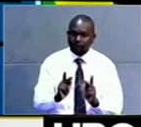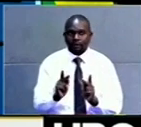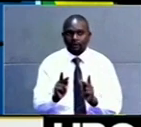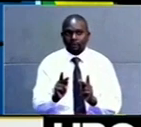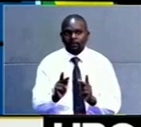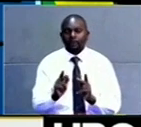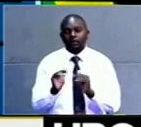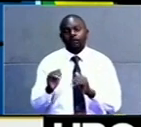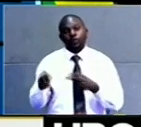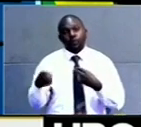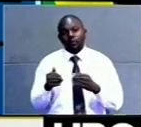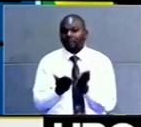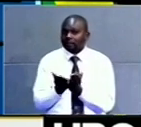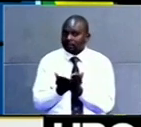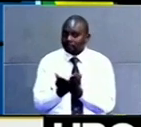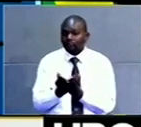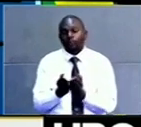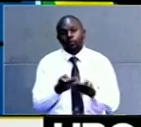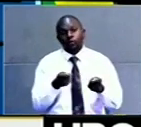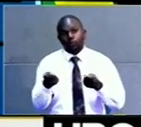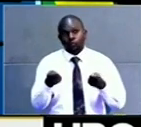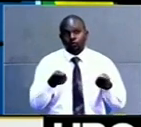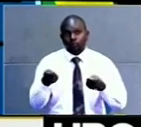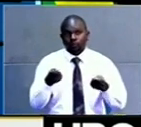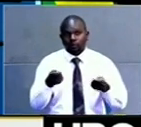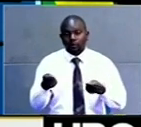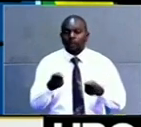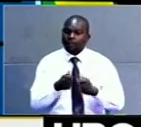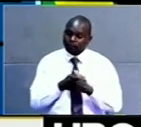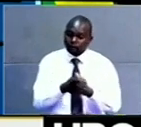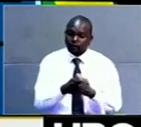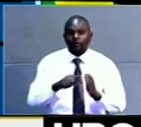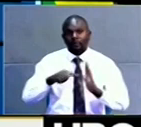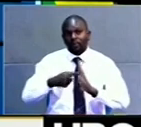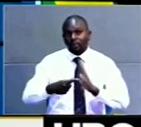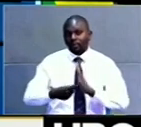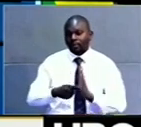Indoor restaurant services should be minimized and follow the SOPs.